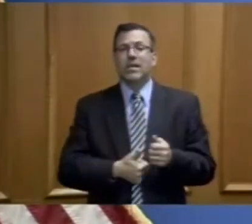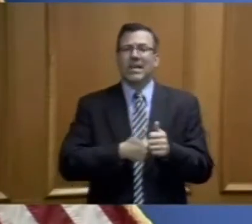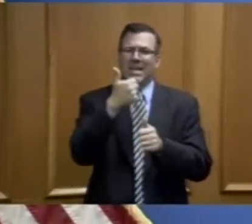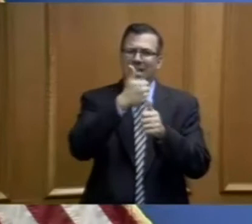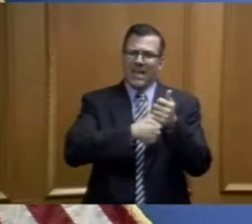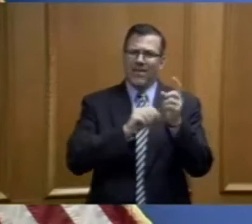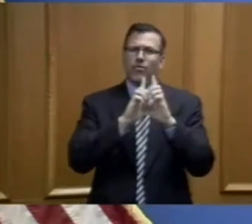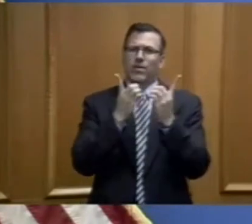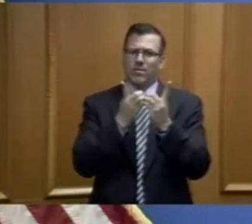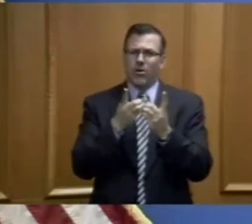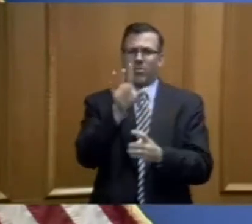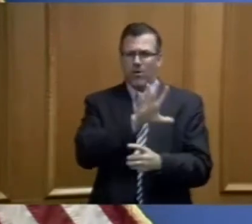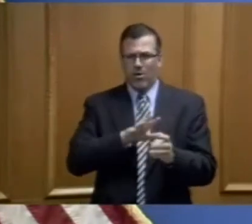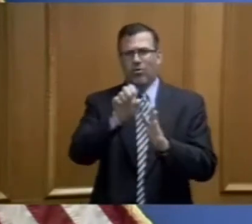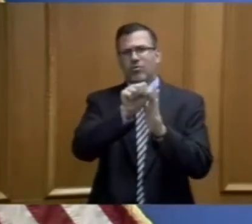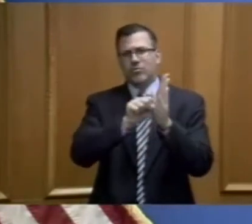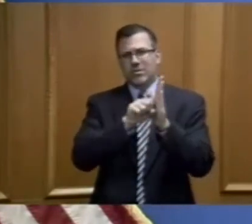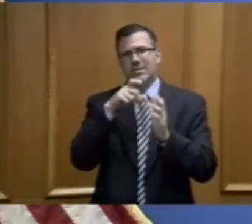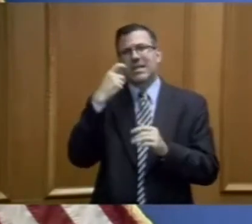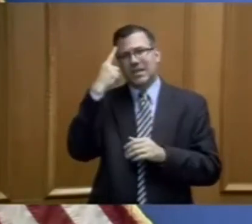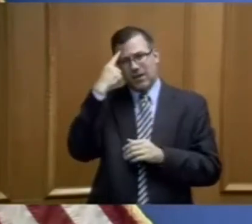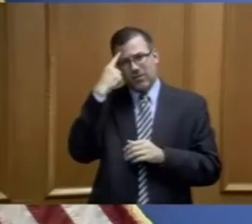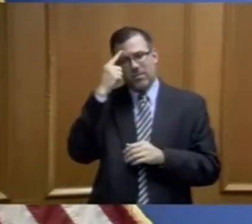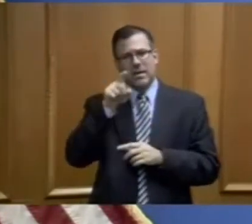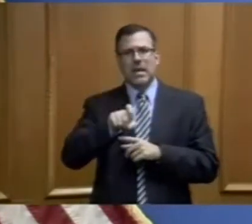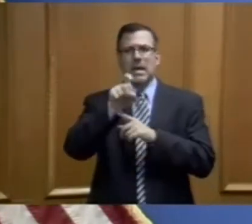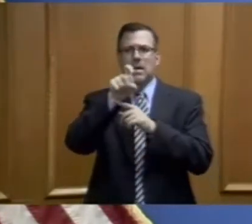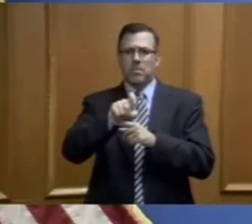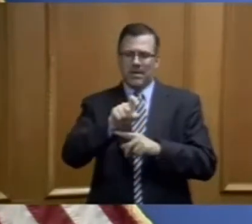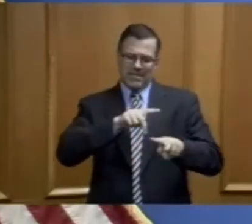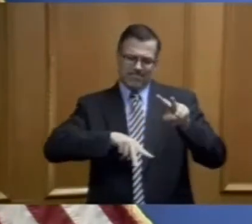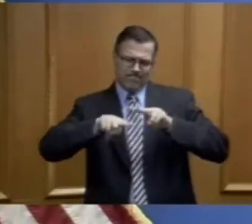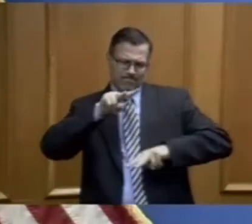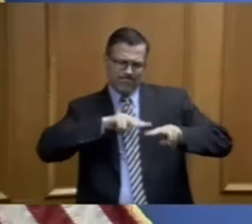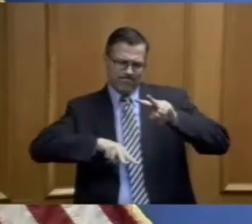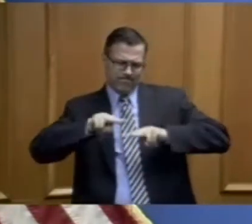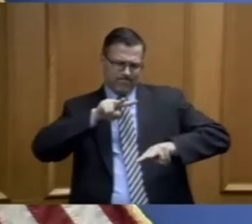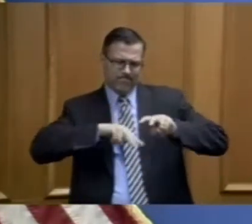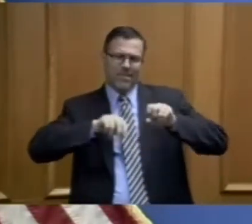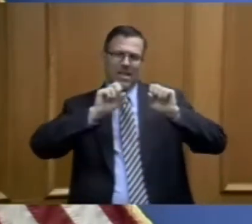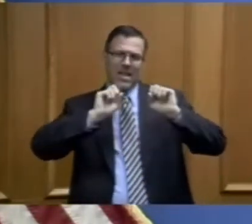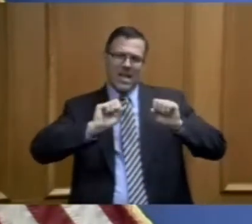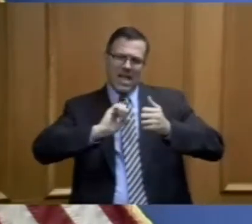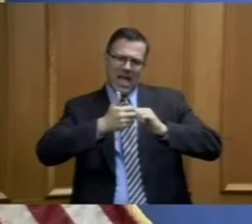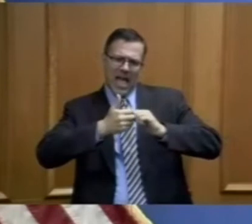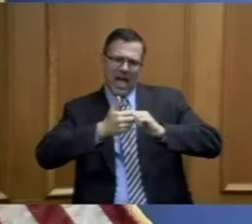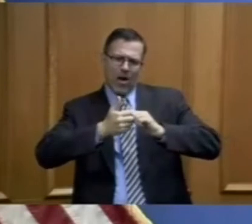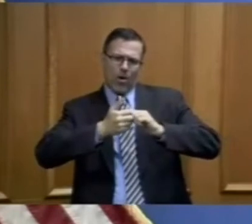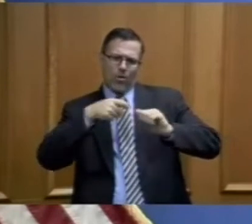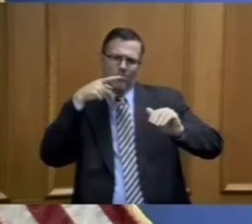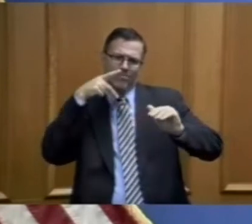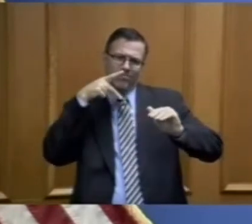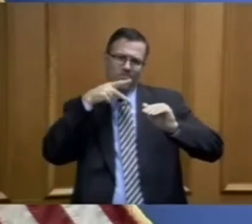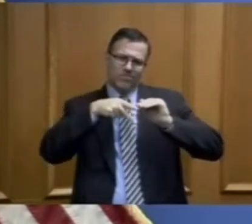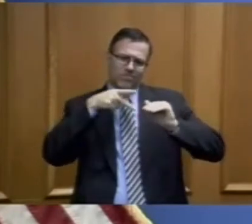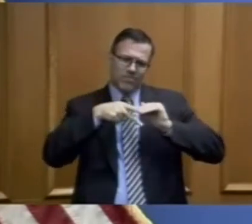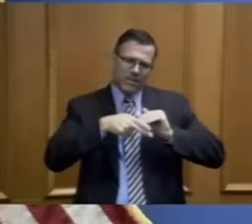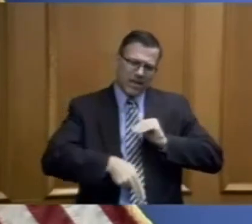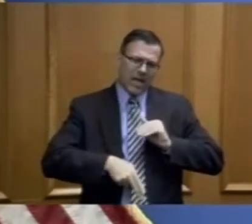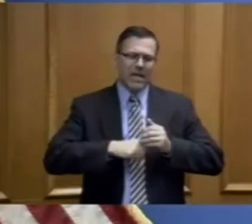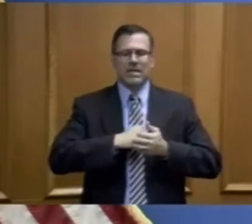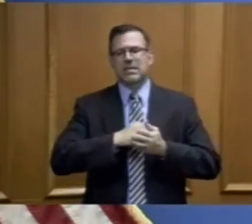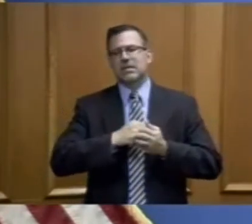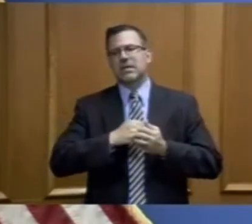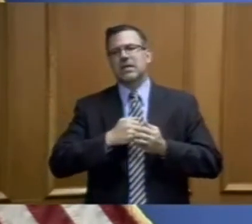all across state government will be asked to look at their department to see how efficiently they can run, what are the things that they can do without, what are